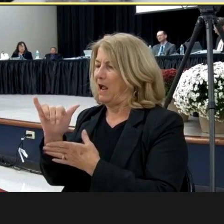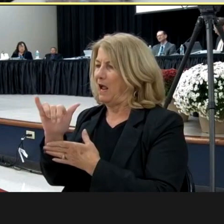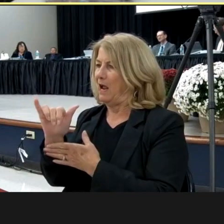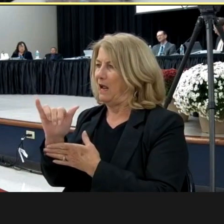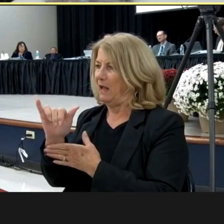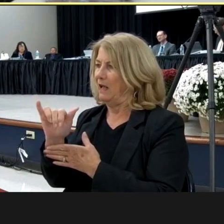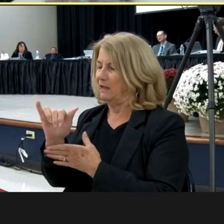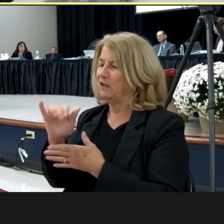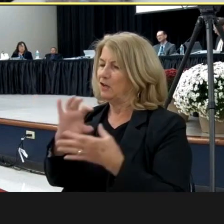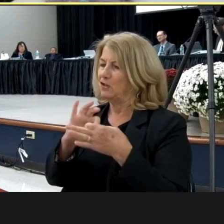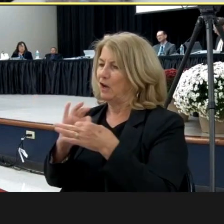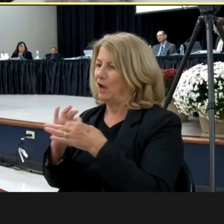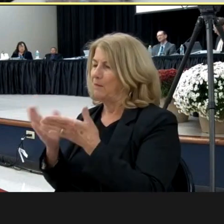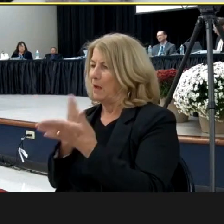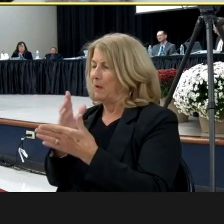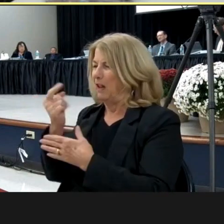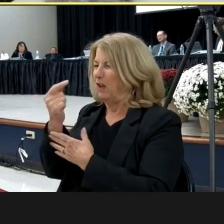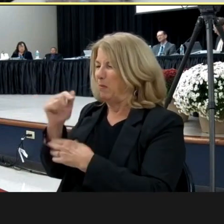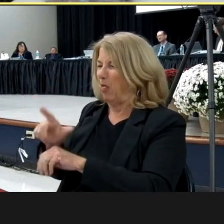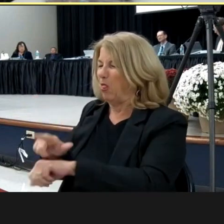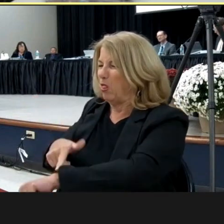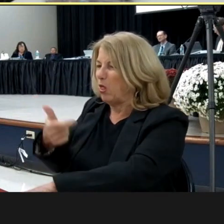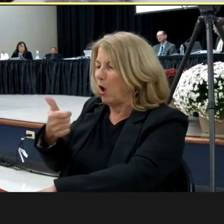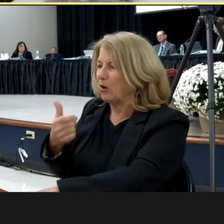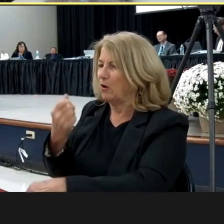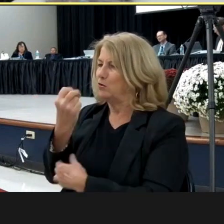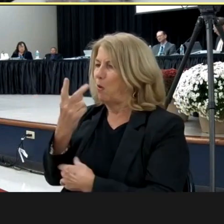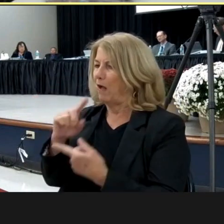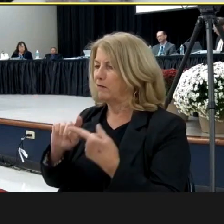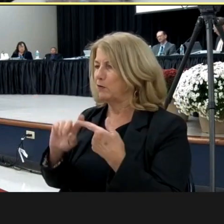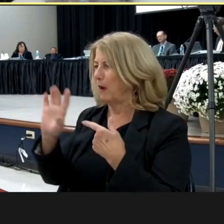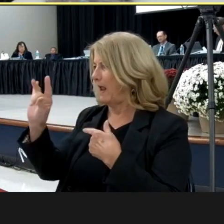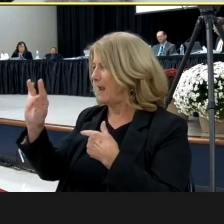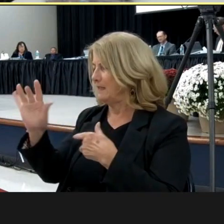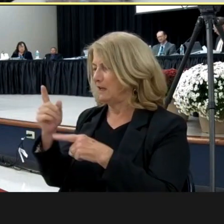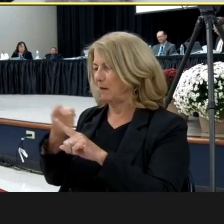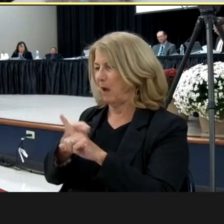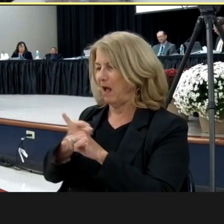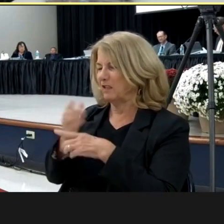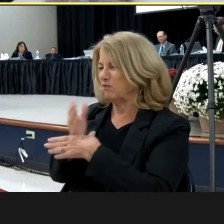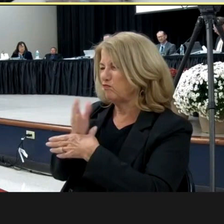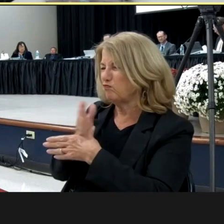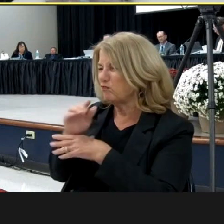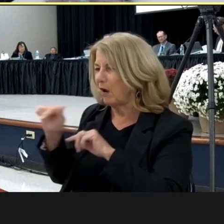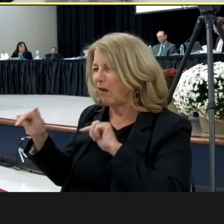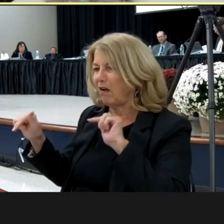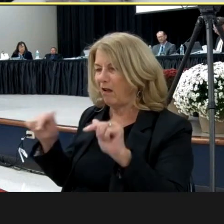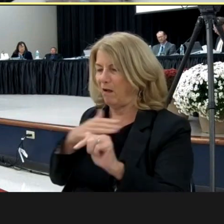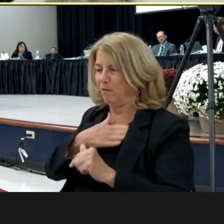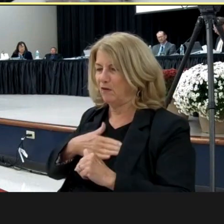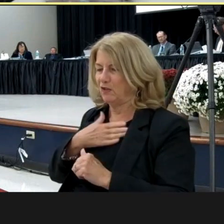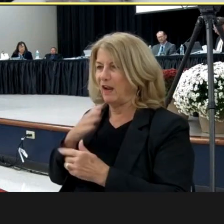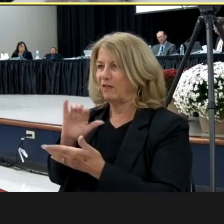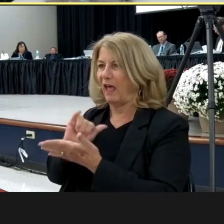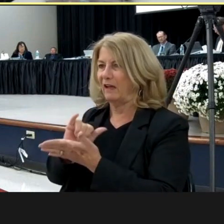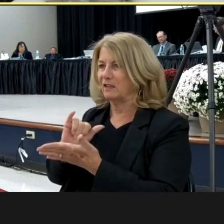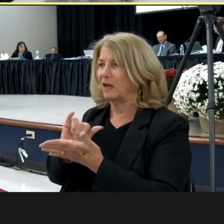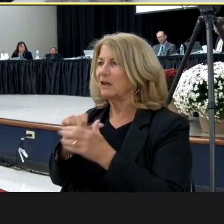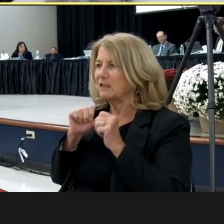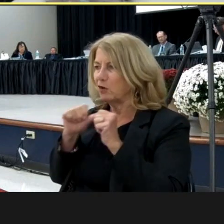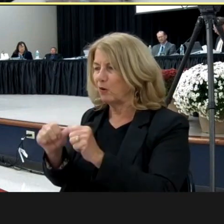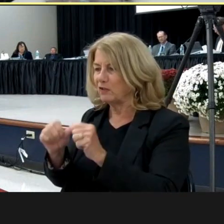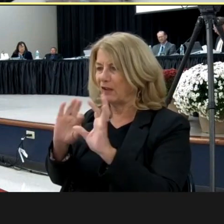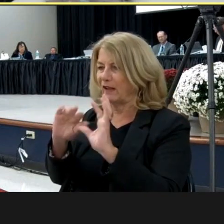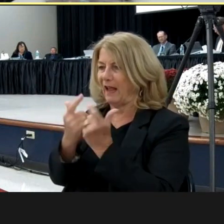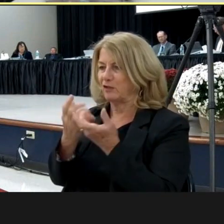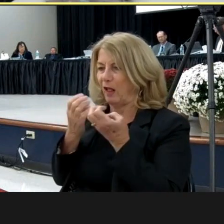out. So we're looking at 12 to 18 months is what I would say. And really just appreciate, this is kind of a continuation of the council's